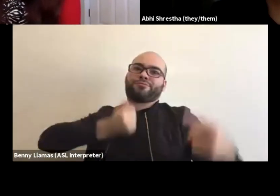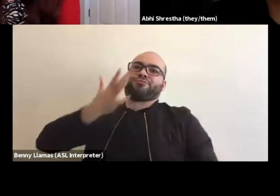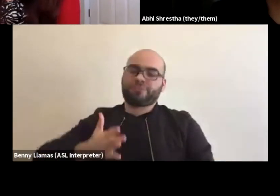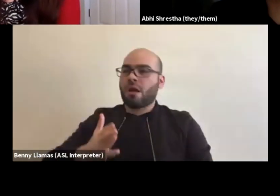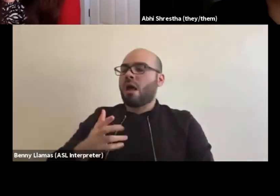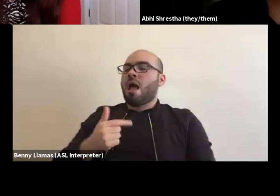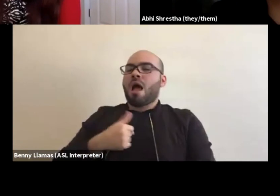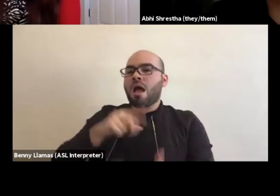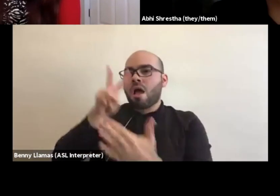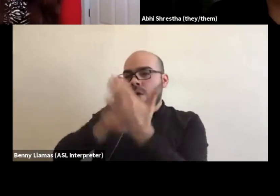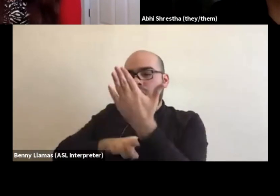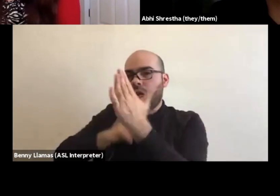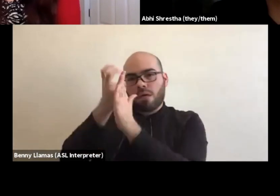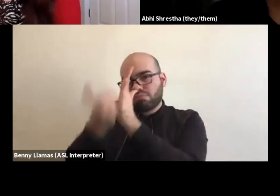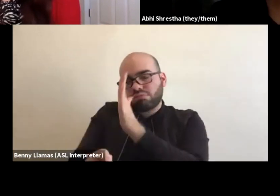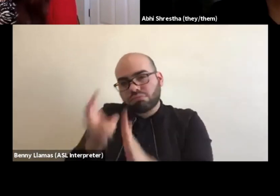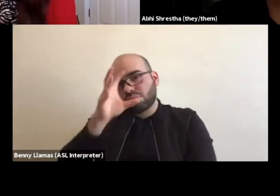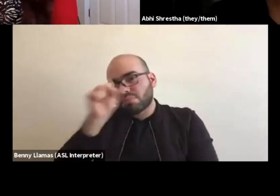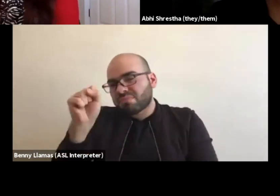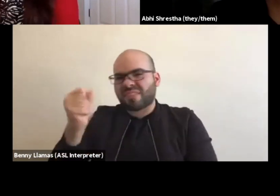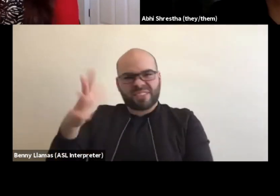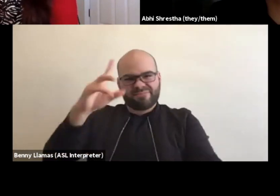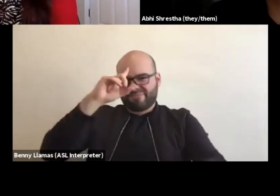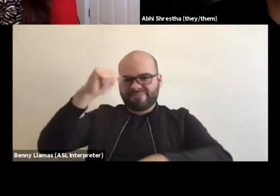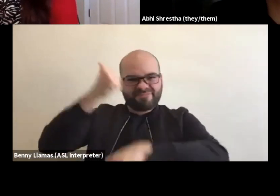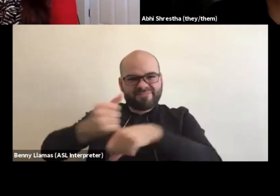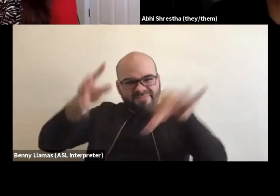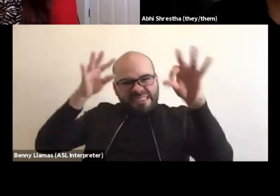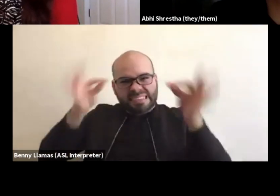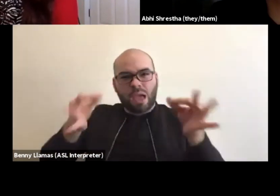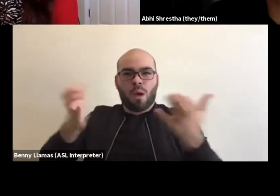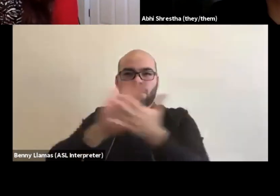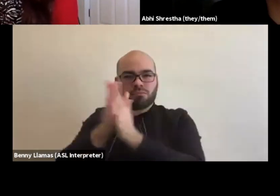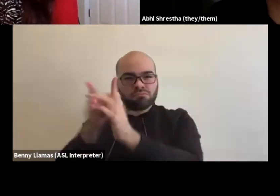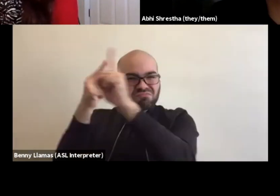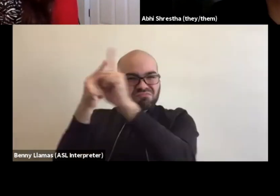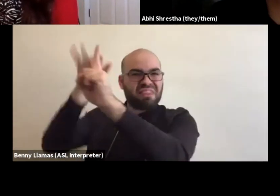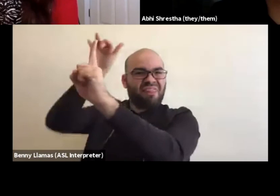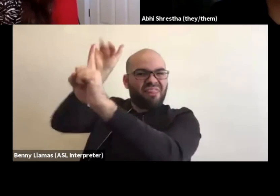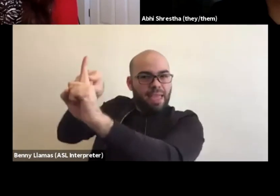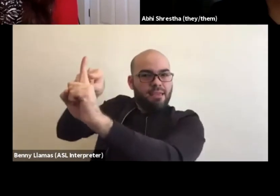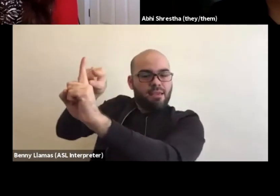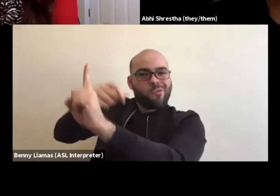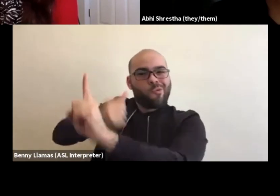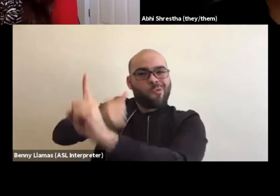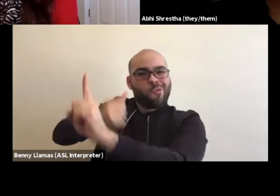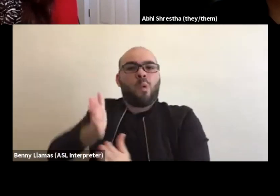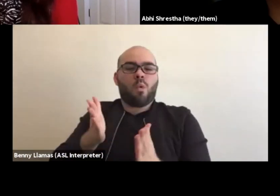going to be a poet, and that has not changed. So I knew very early on that that was my calling.